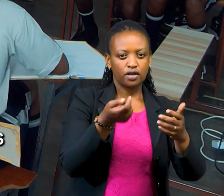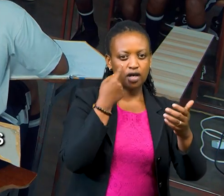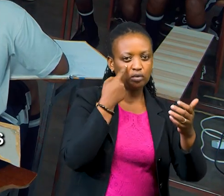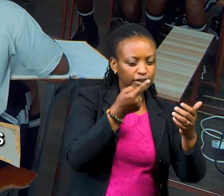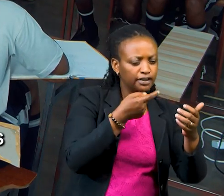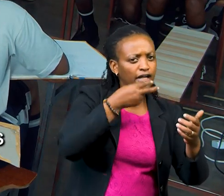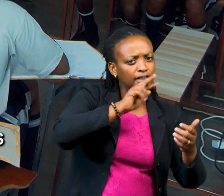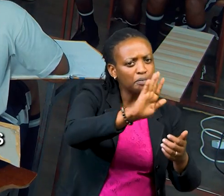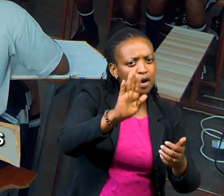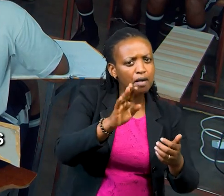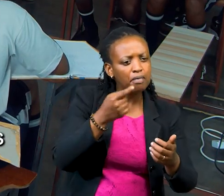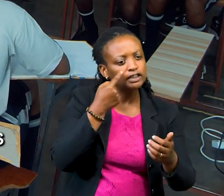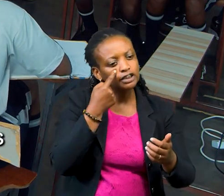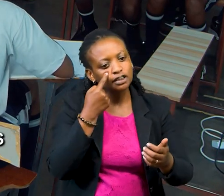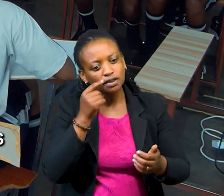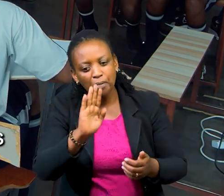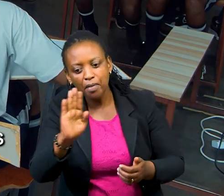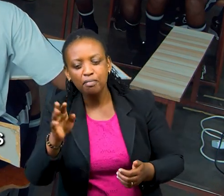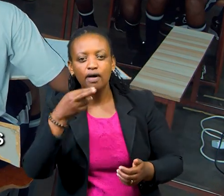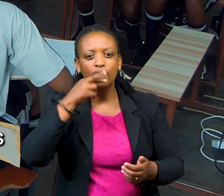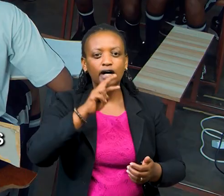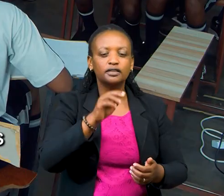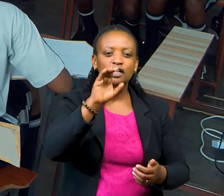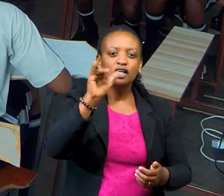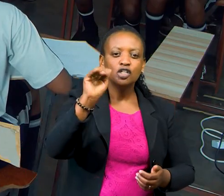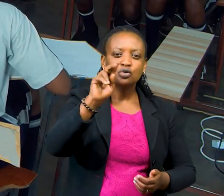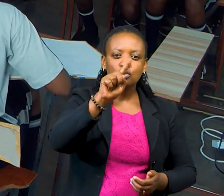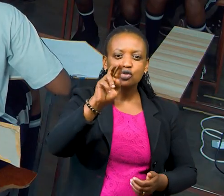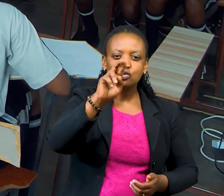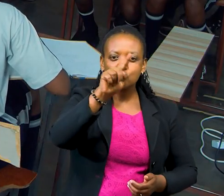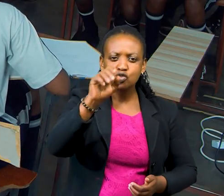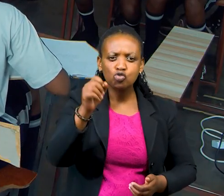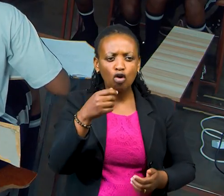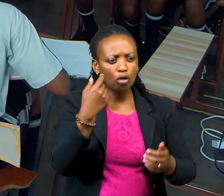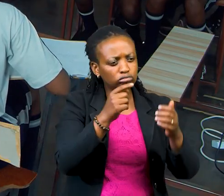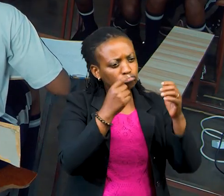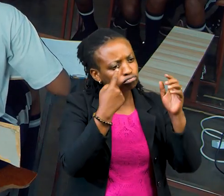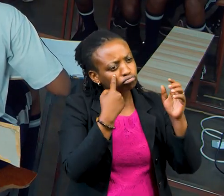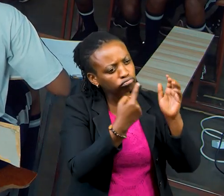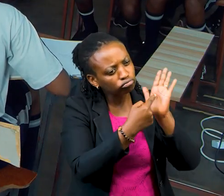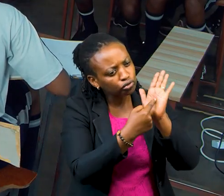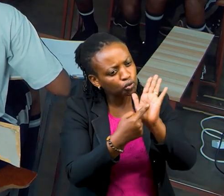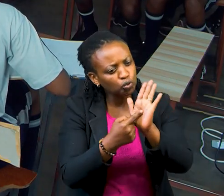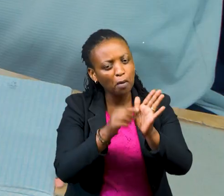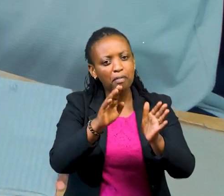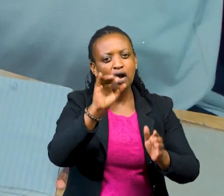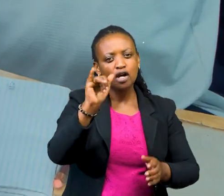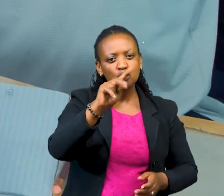Yeah, okay. Let me scan your answers, please. Let me scan your answers. Tuzuzo, Ineza,